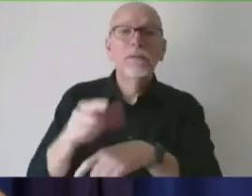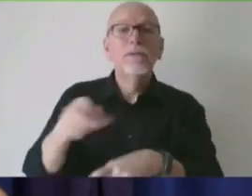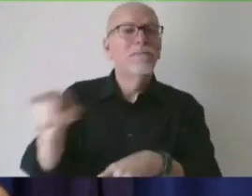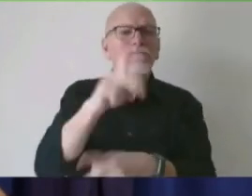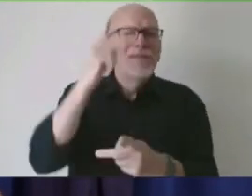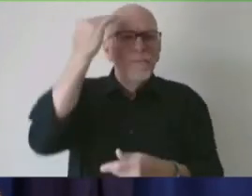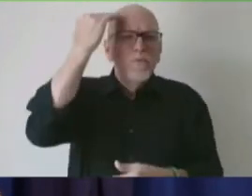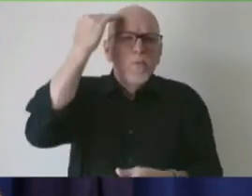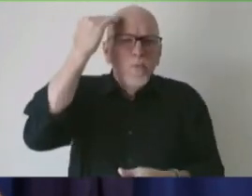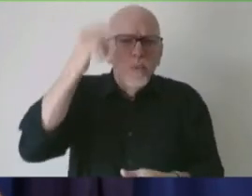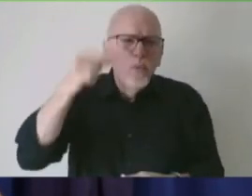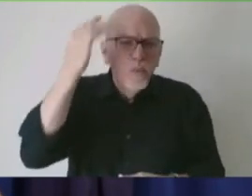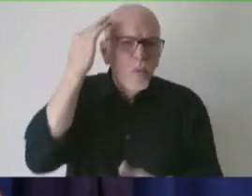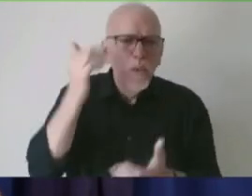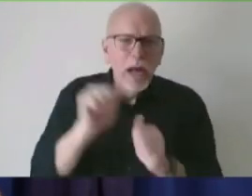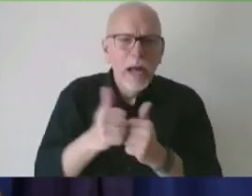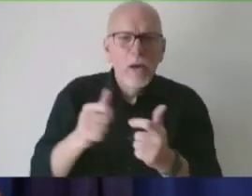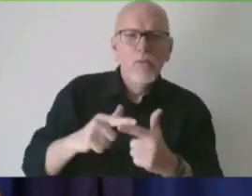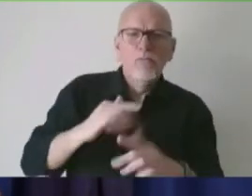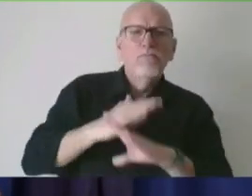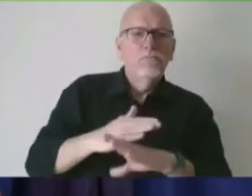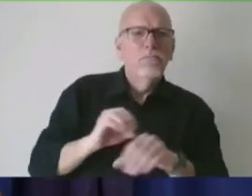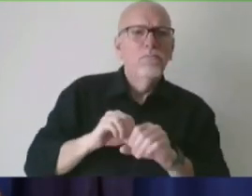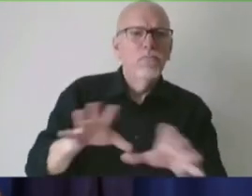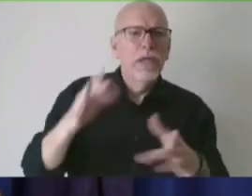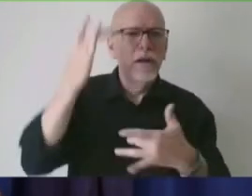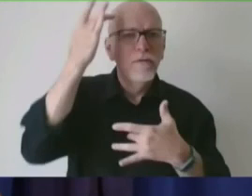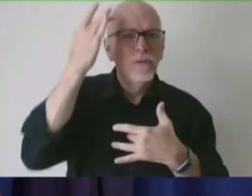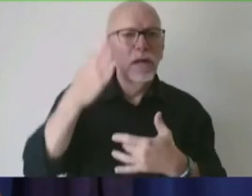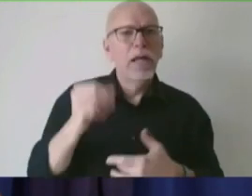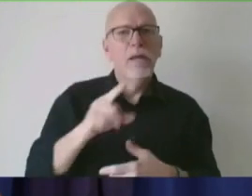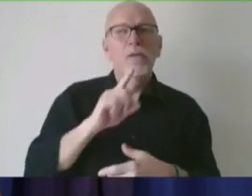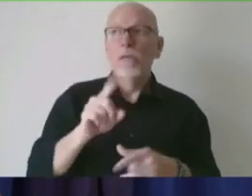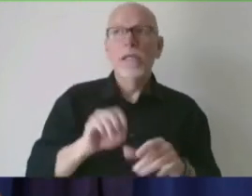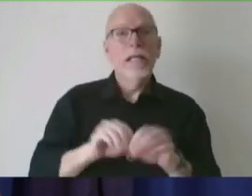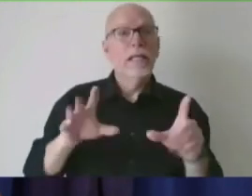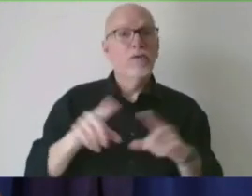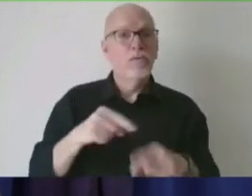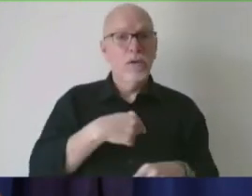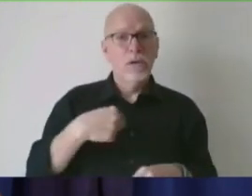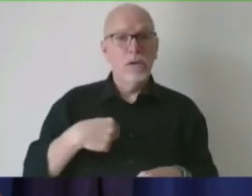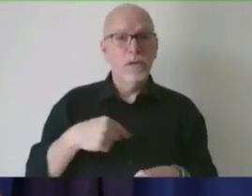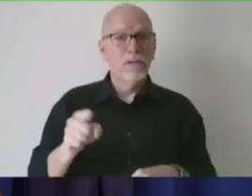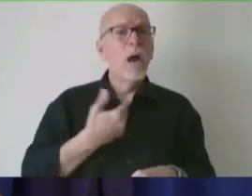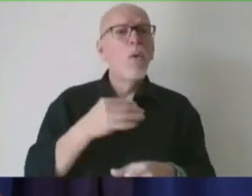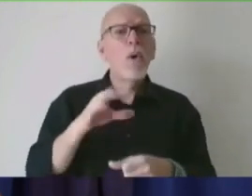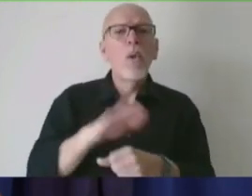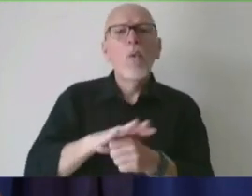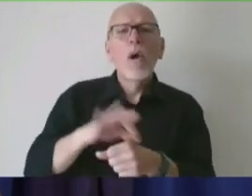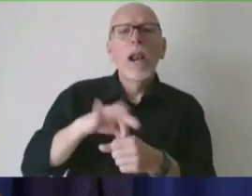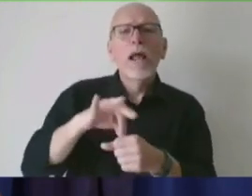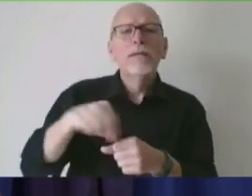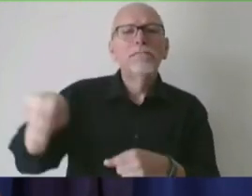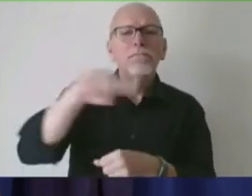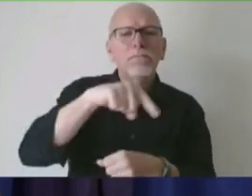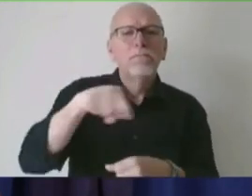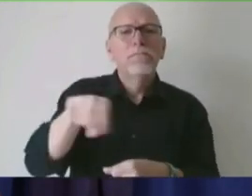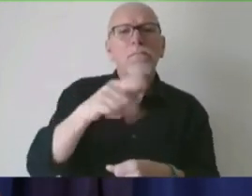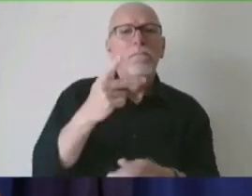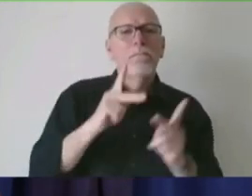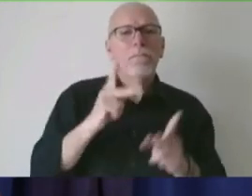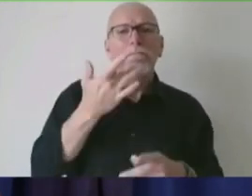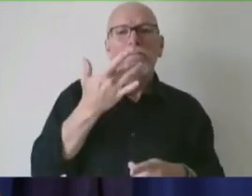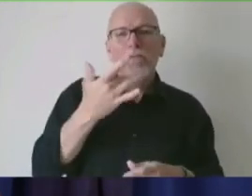this infection. And it really has been made clear to us by our local elected officials that they want to be making